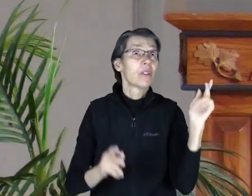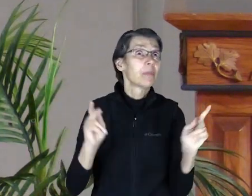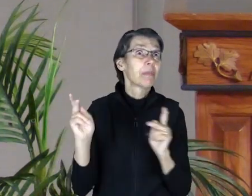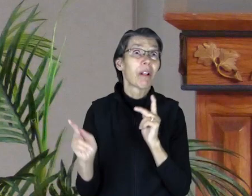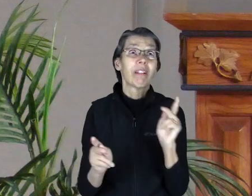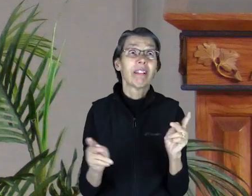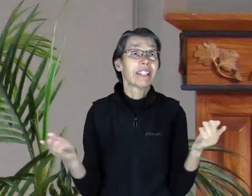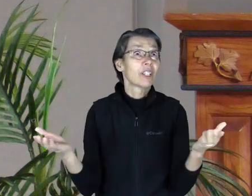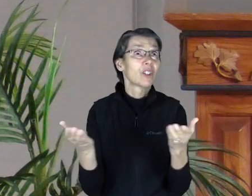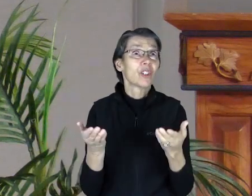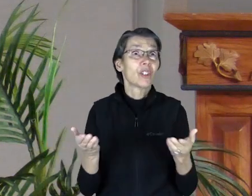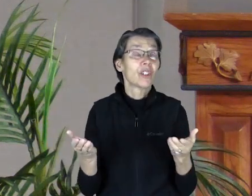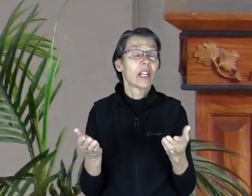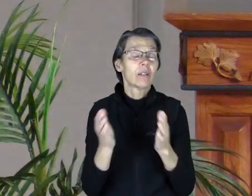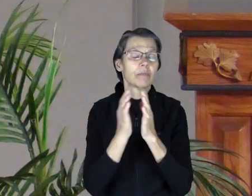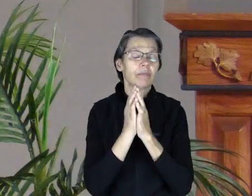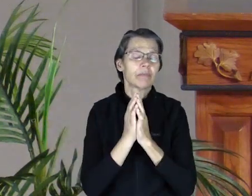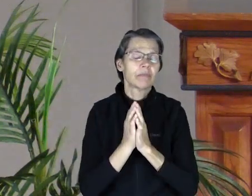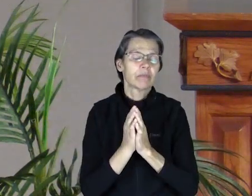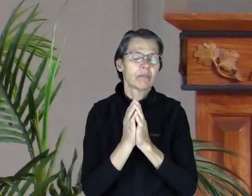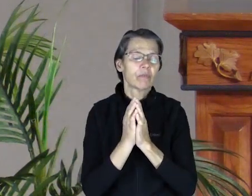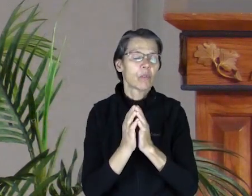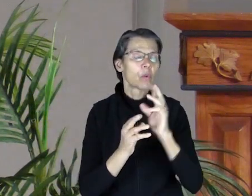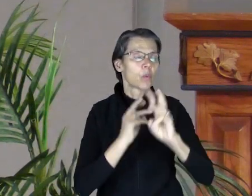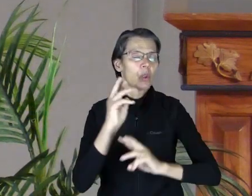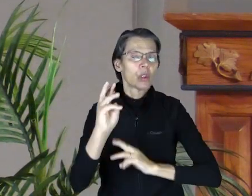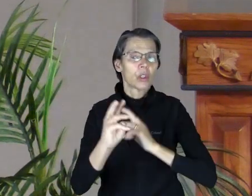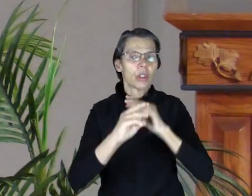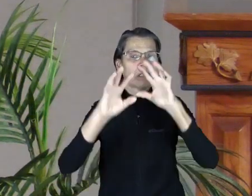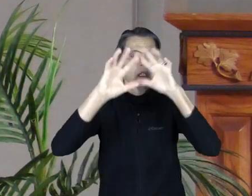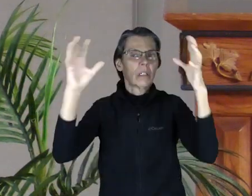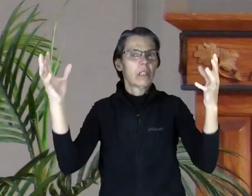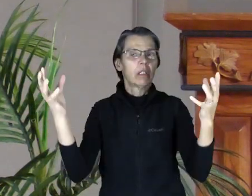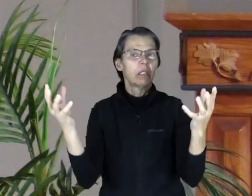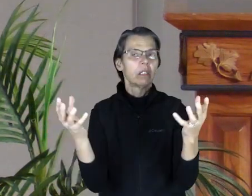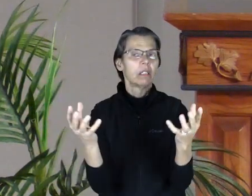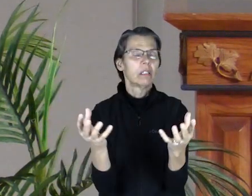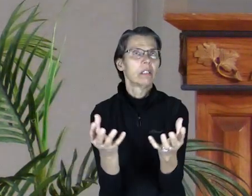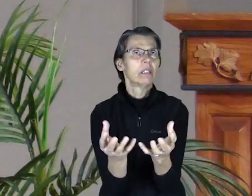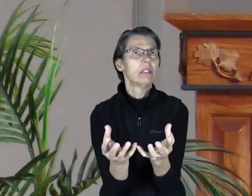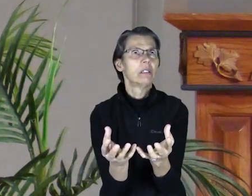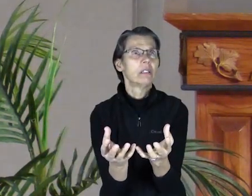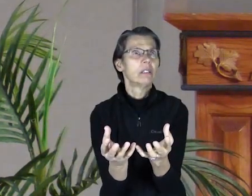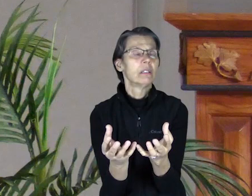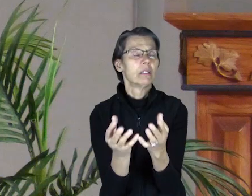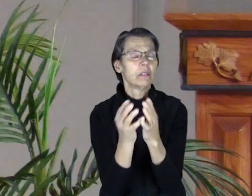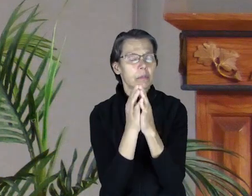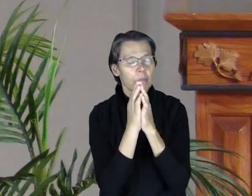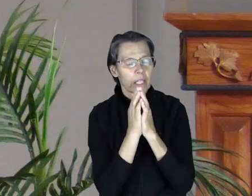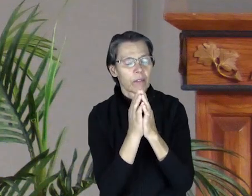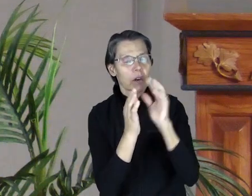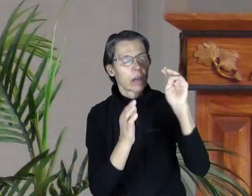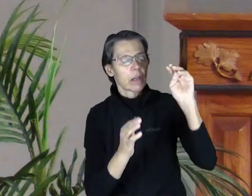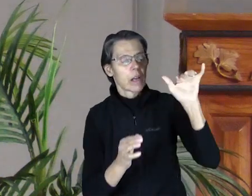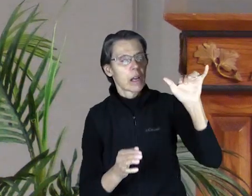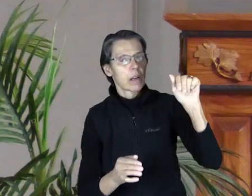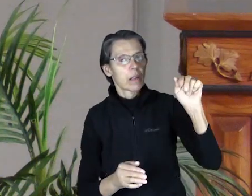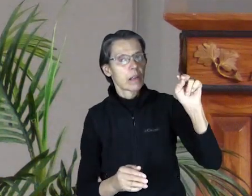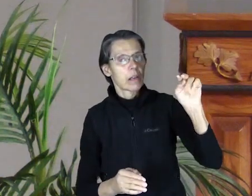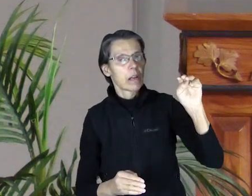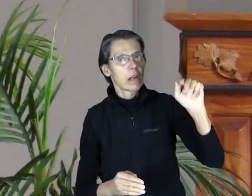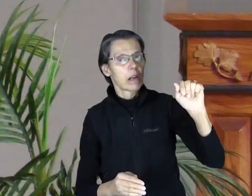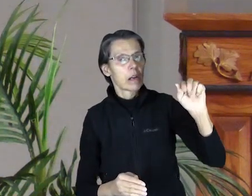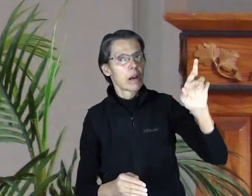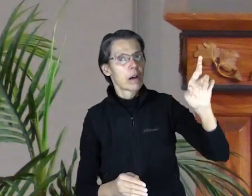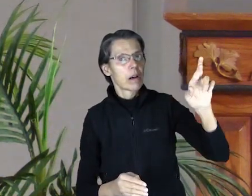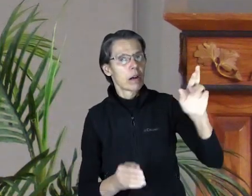We also pray for our world, which so often teeters on the edge of turmoil. We remember the people of Myanmar praying